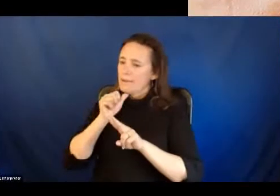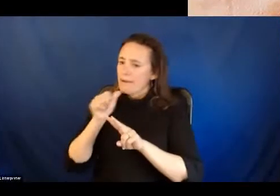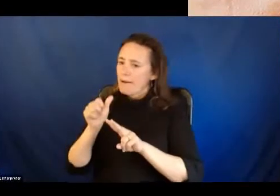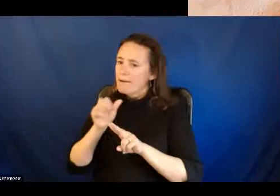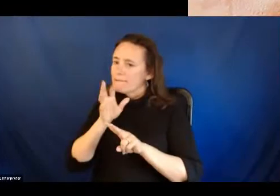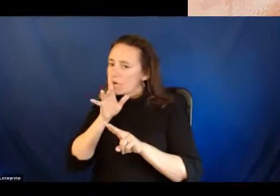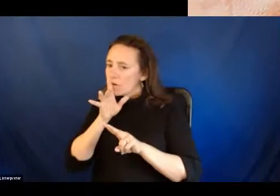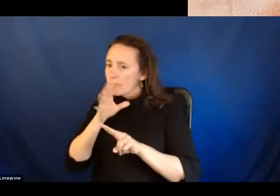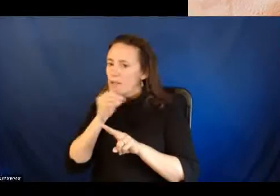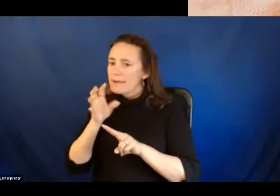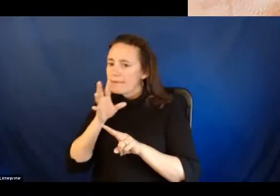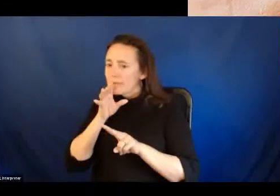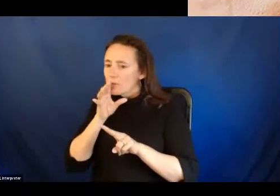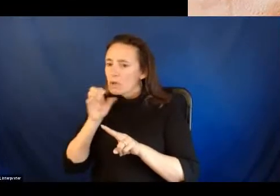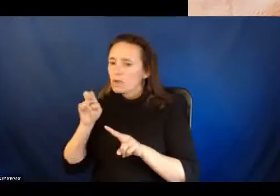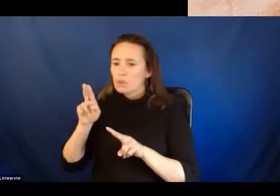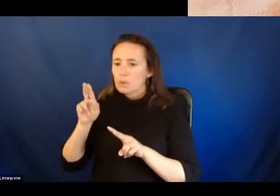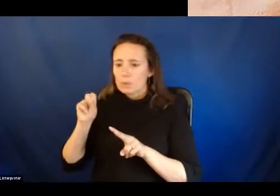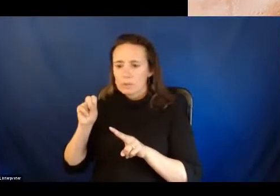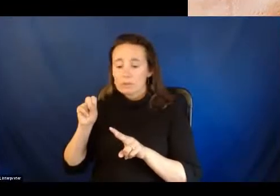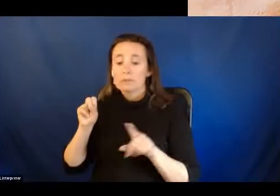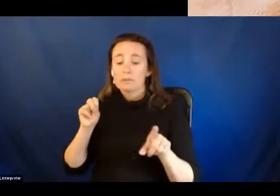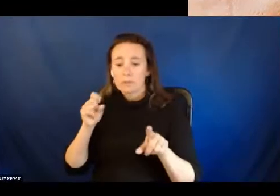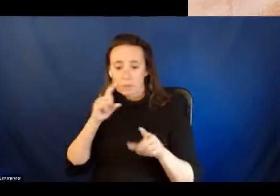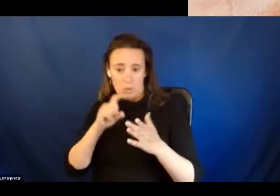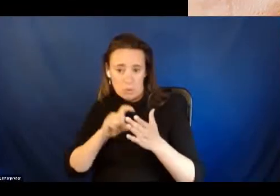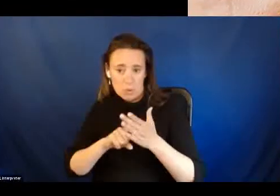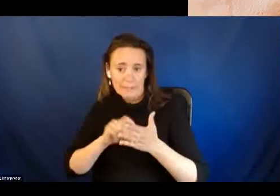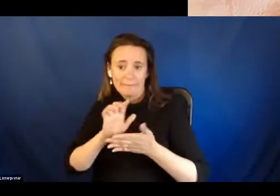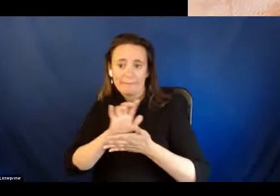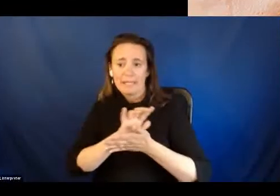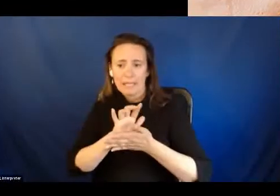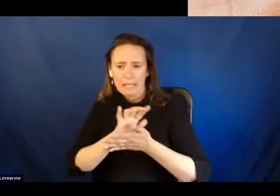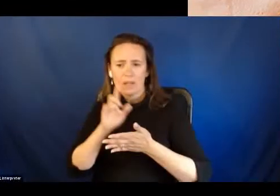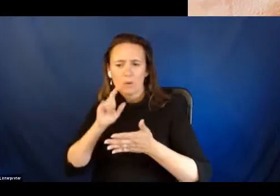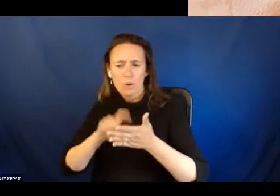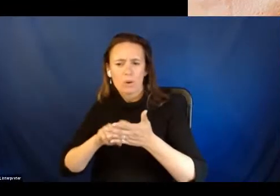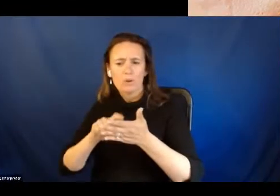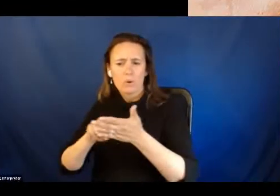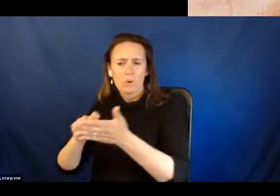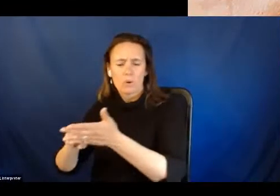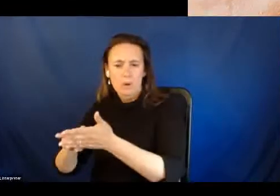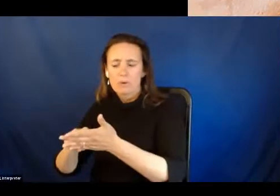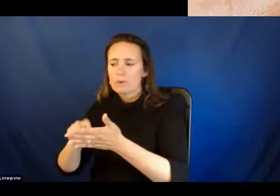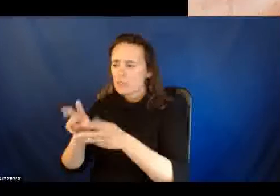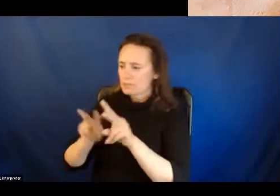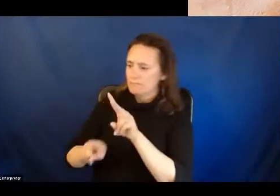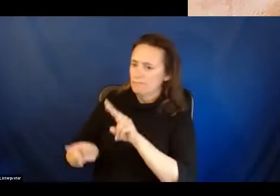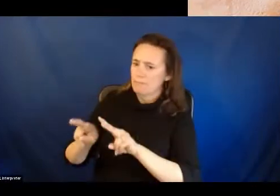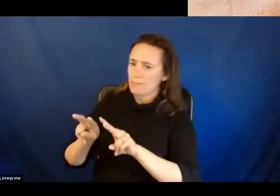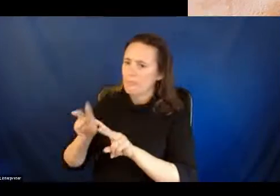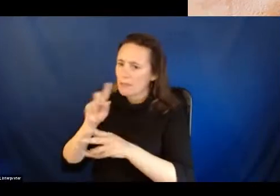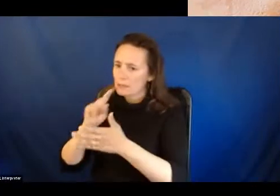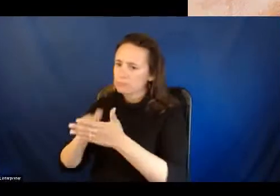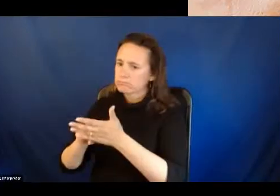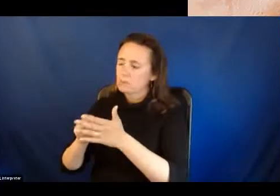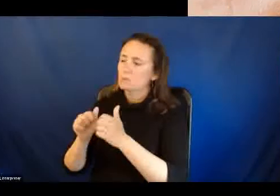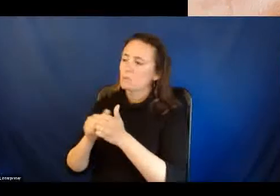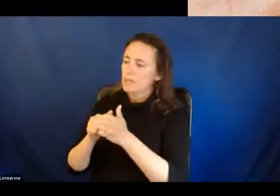about some of those cues that you noticed in the video. You identified some cues that you do. So we need to be checking for those with